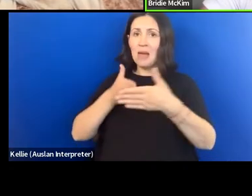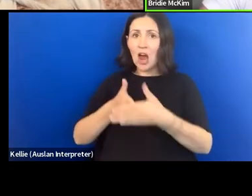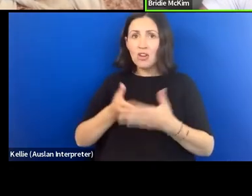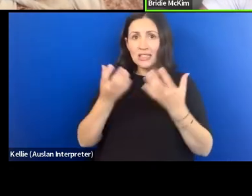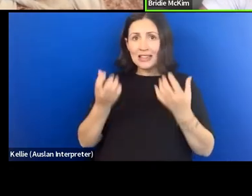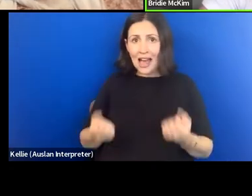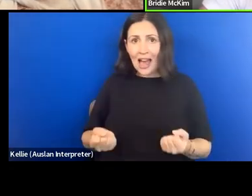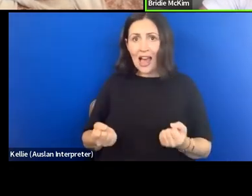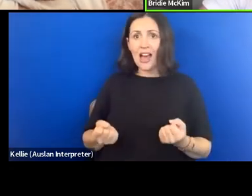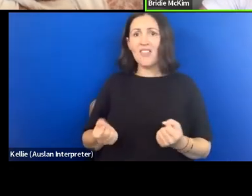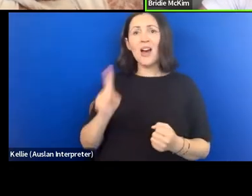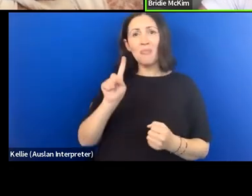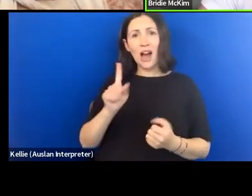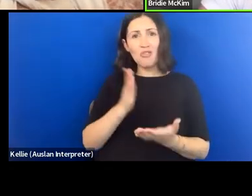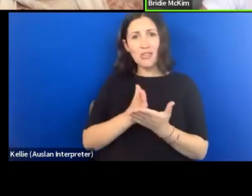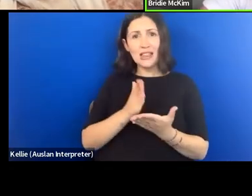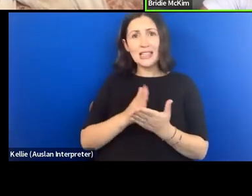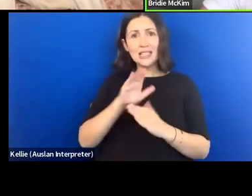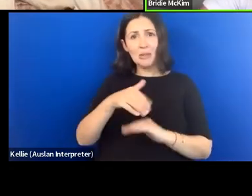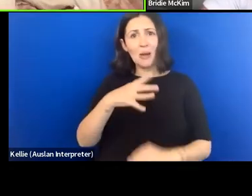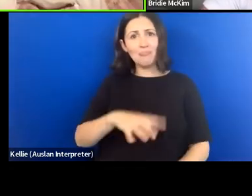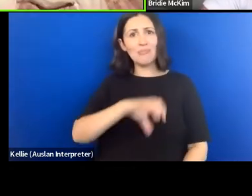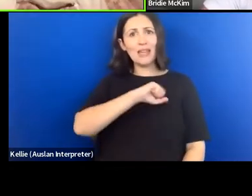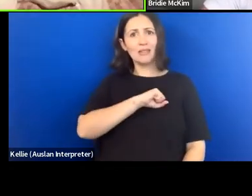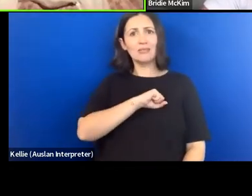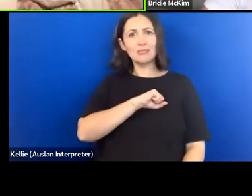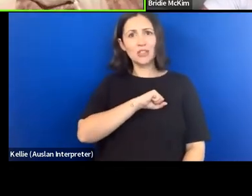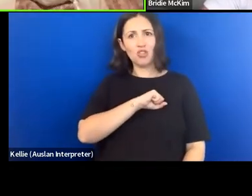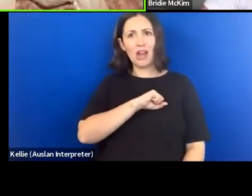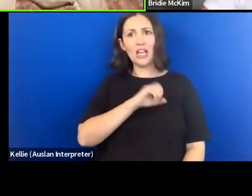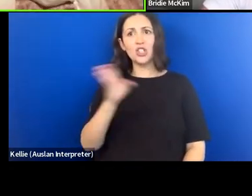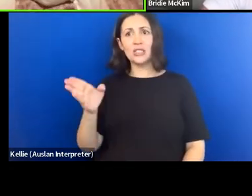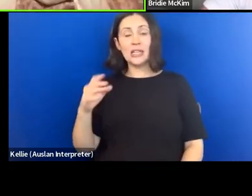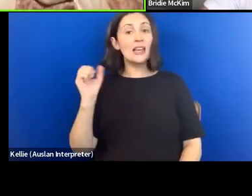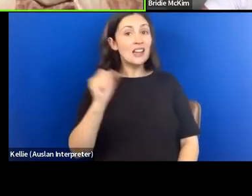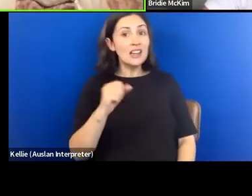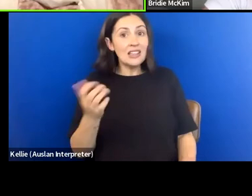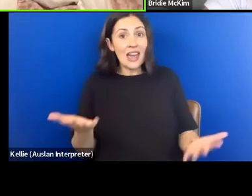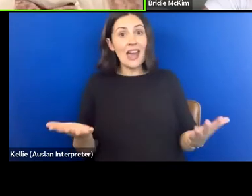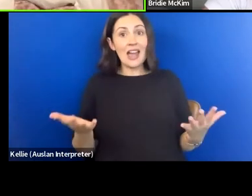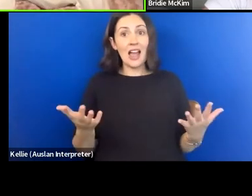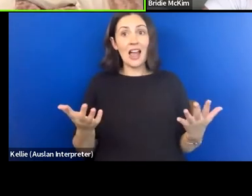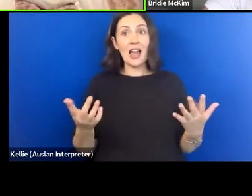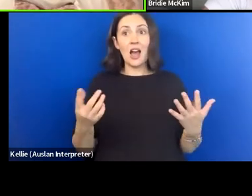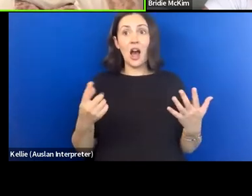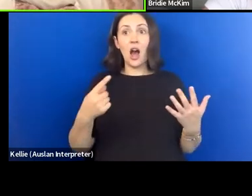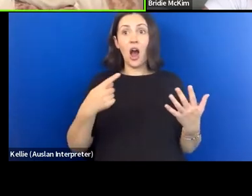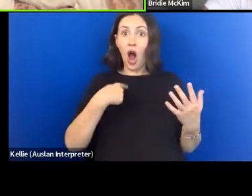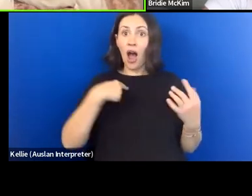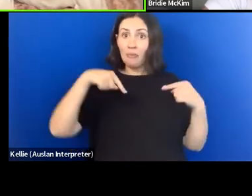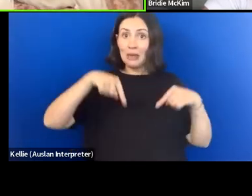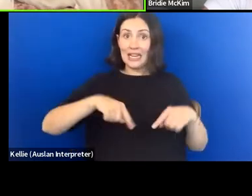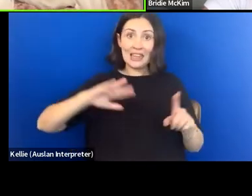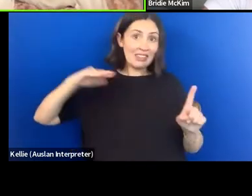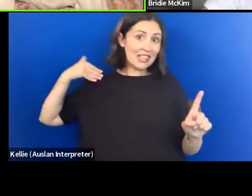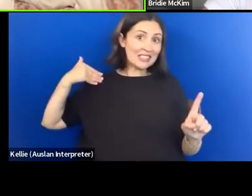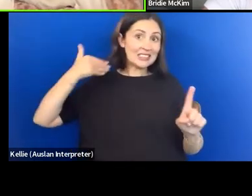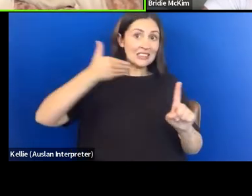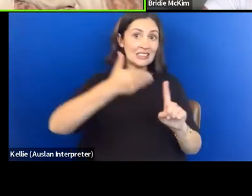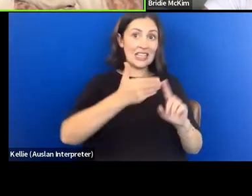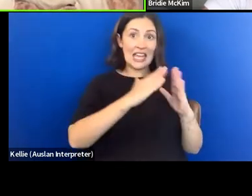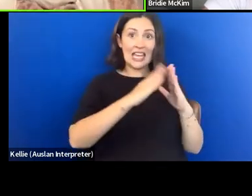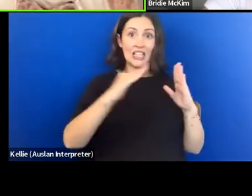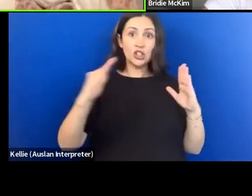the courage to take up space. It's really and cool. And, you know, like I've been in this industry now for